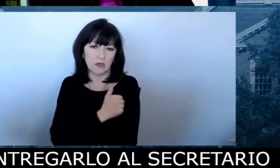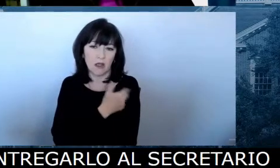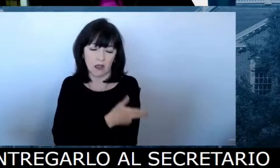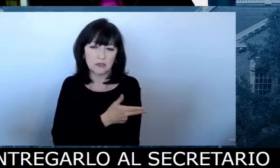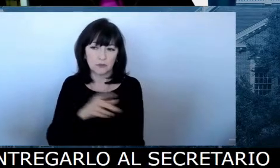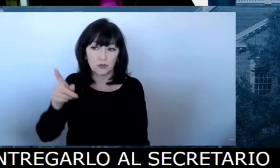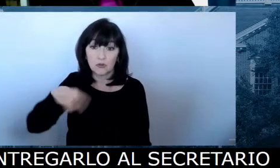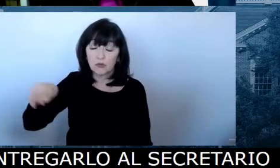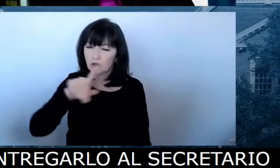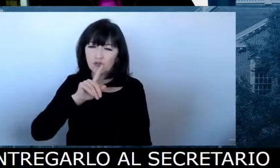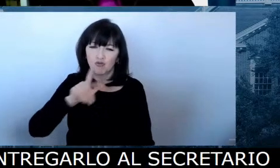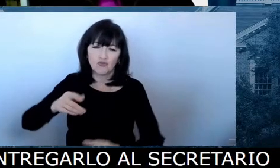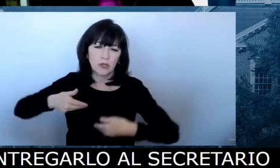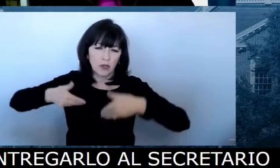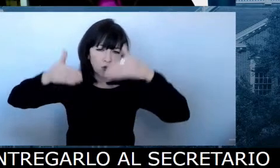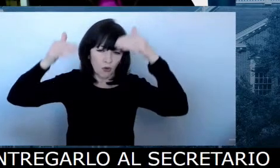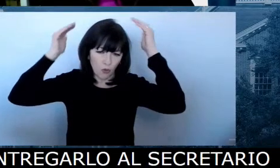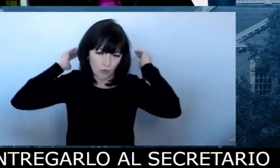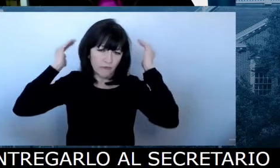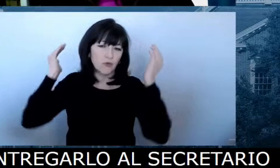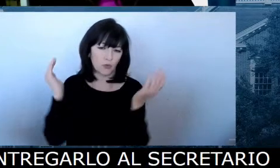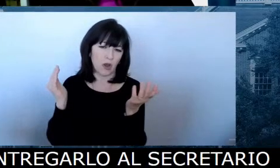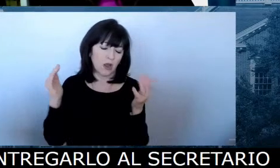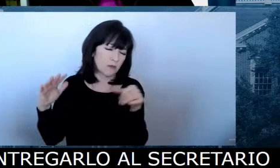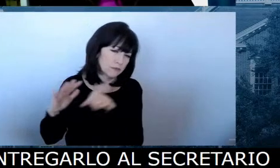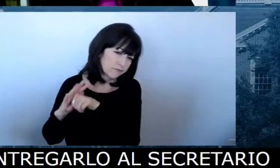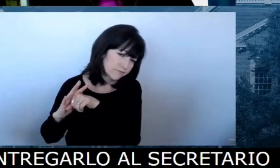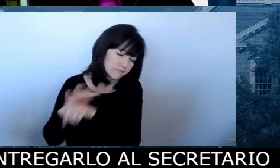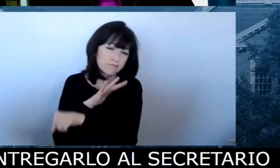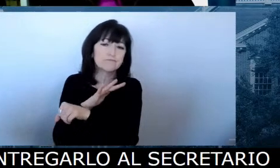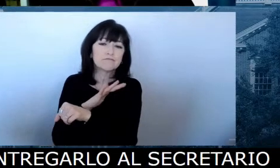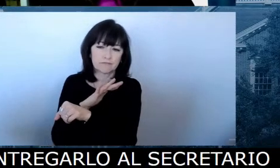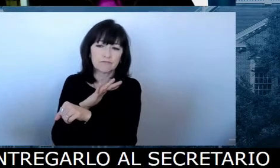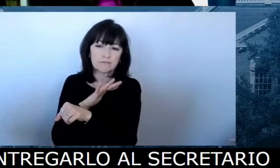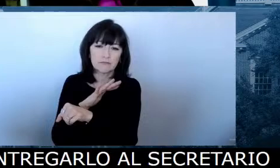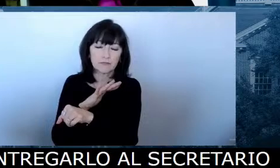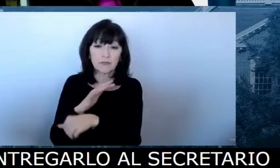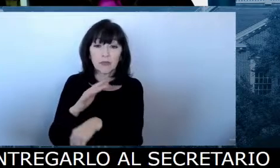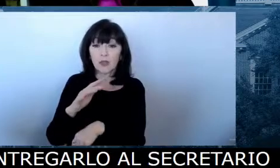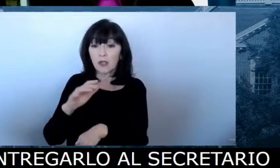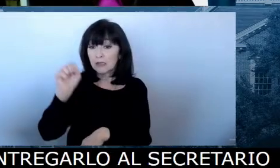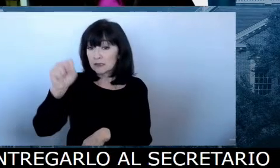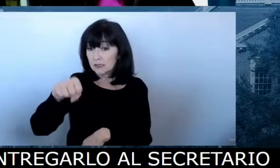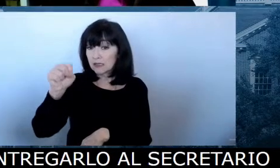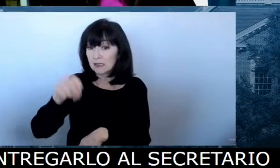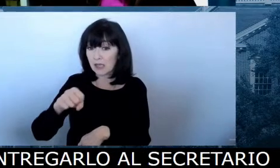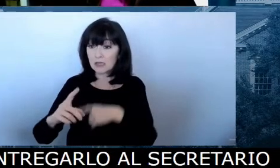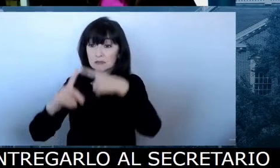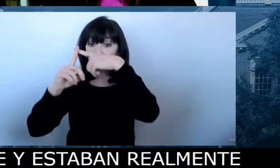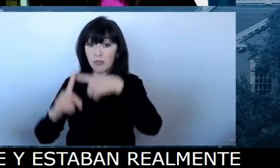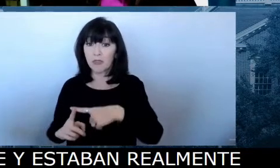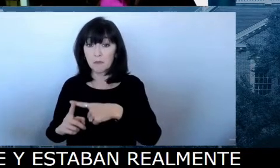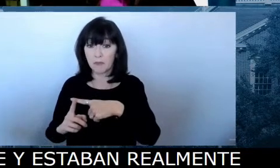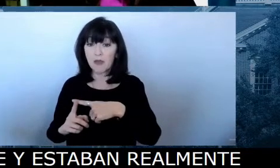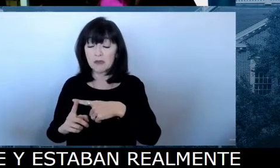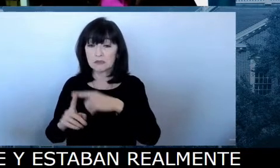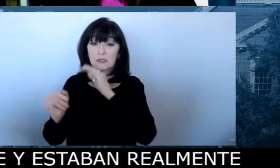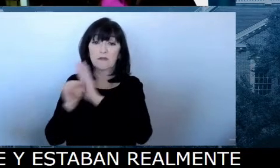gun. And they not only were the number of positive cases rising across our state, we hit